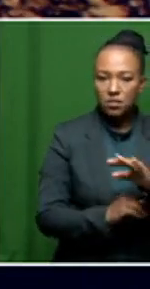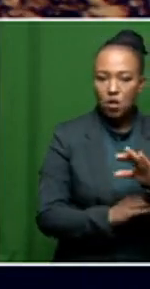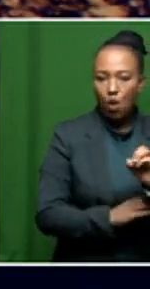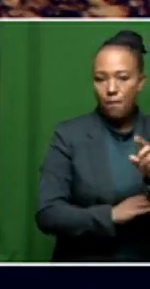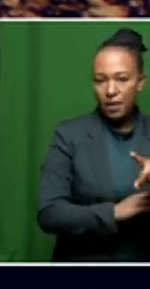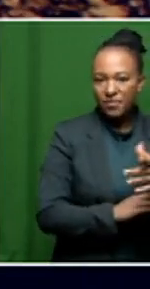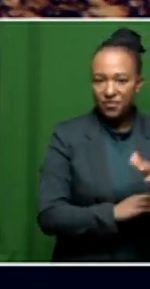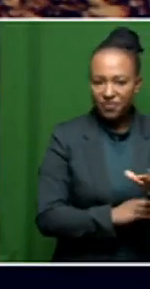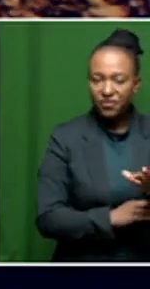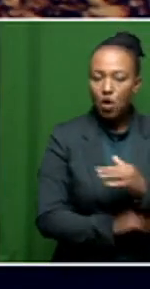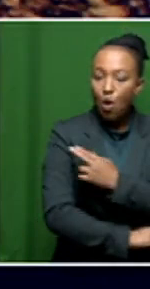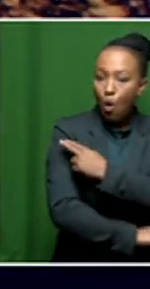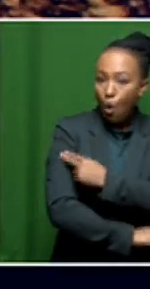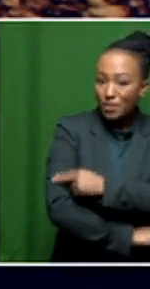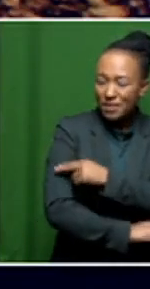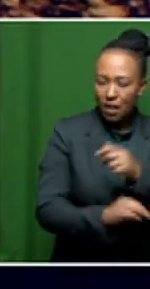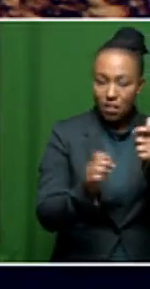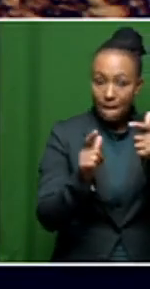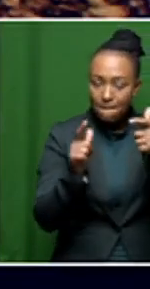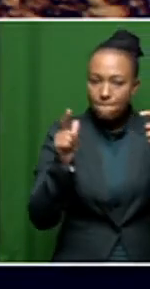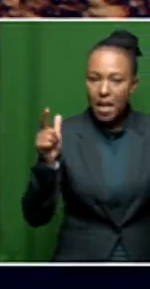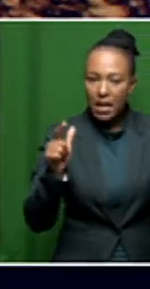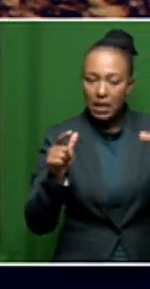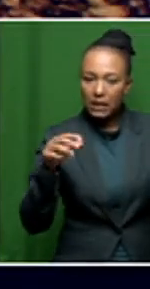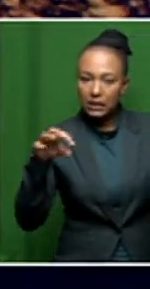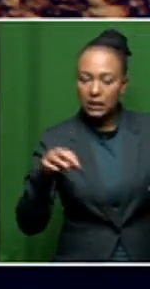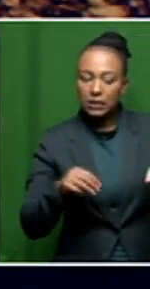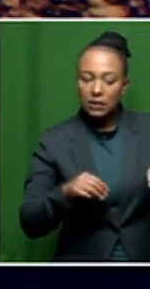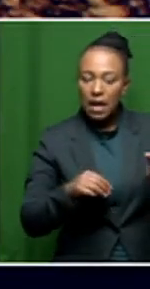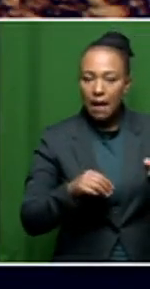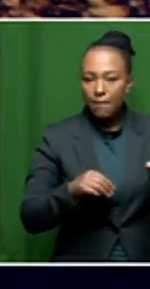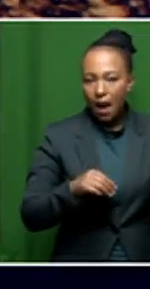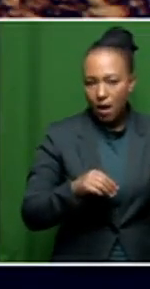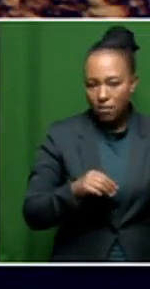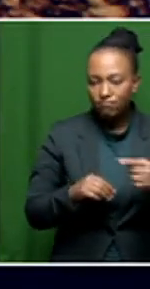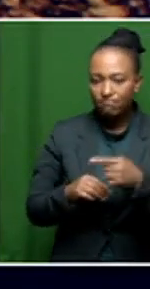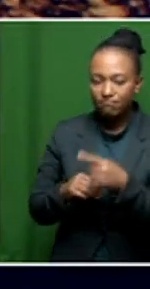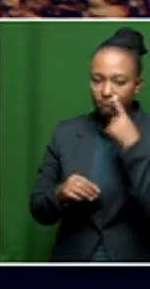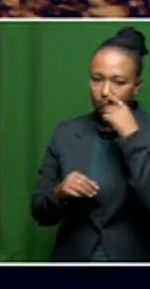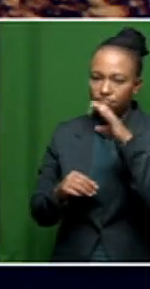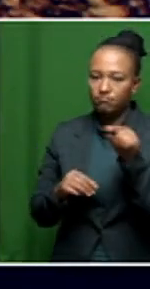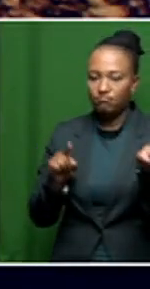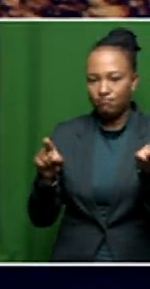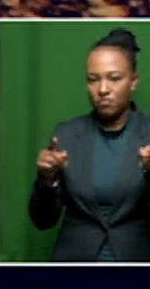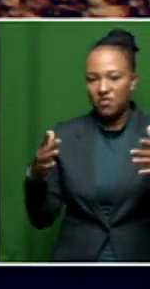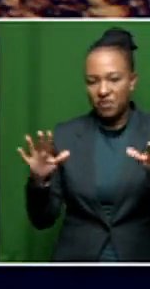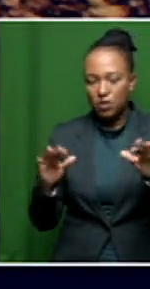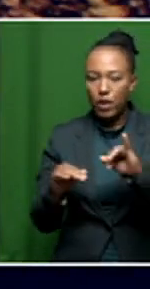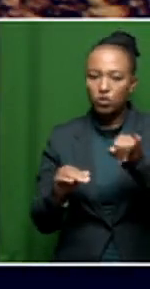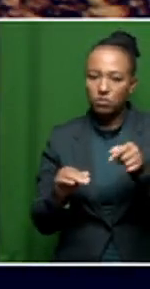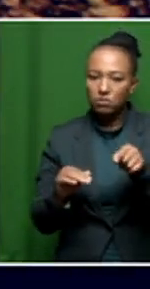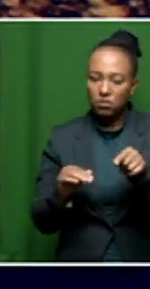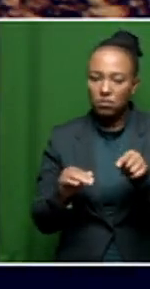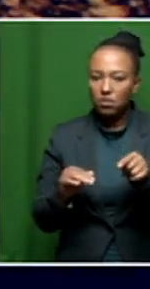of Provinces to two of the country's biggest hospitals. That's the Chris Hani Baragwanath and Charlotte Maxeke academic hospitals in